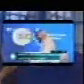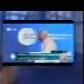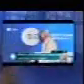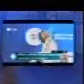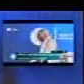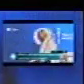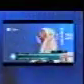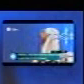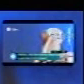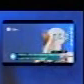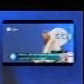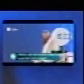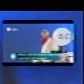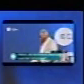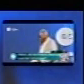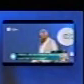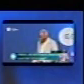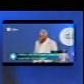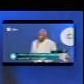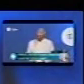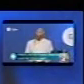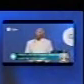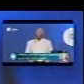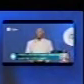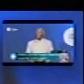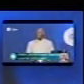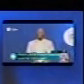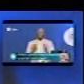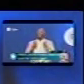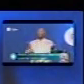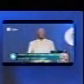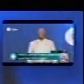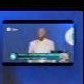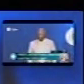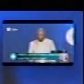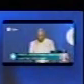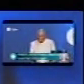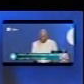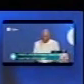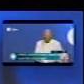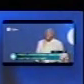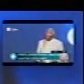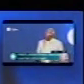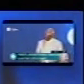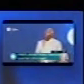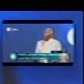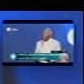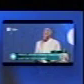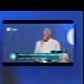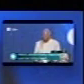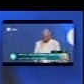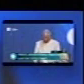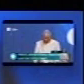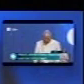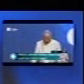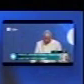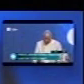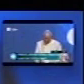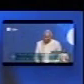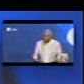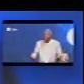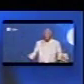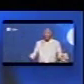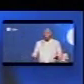man paralyzed and impotent, worthless and useless to himself. Mind, he couldn't do anything for himself.